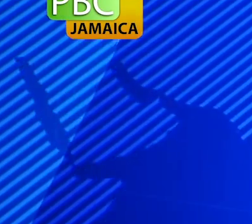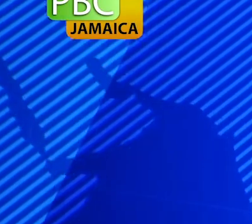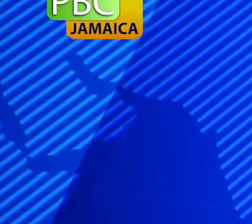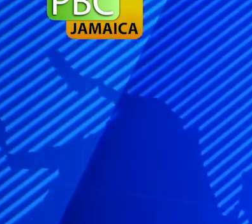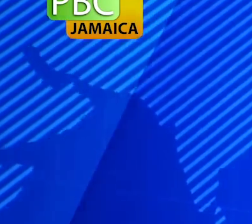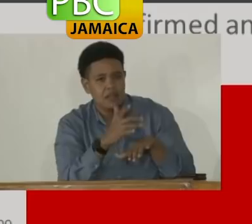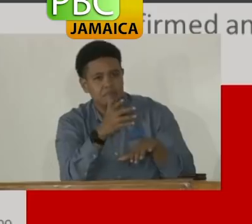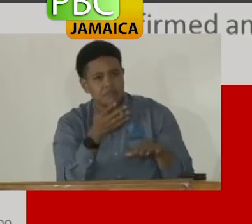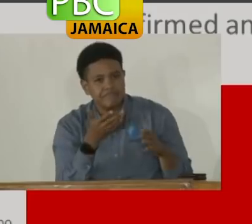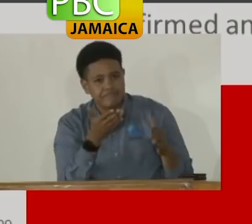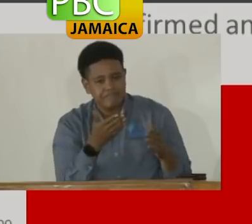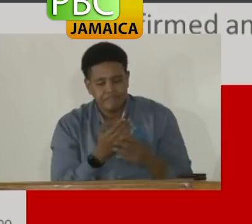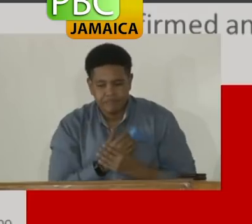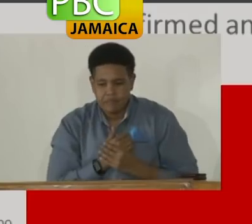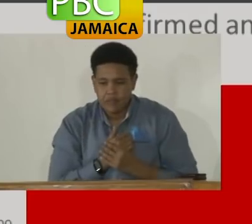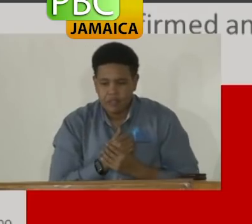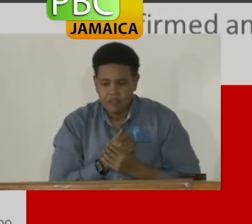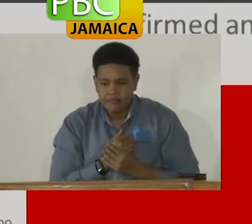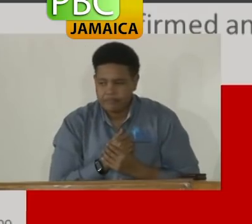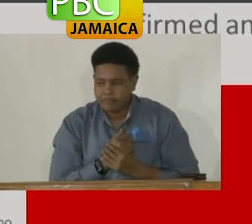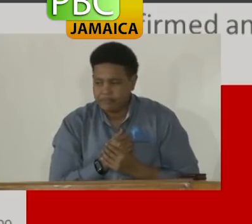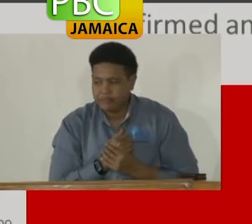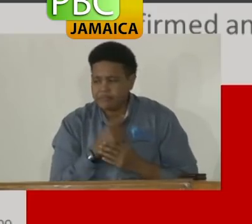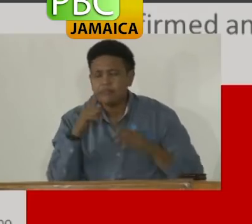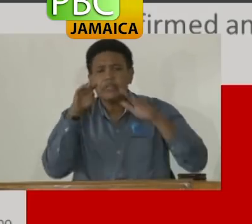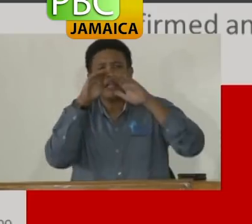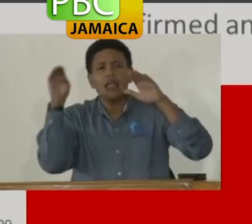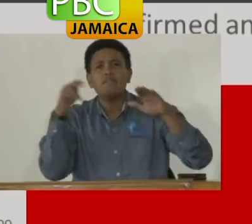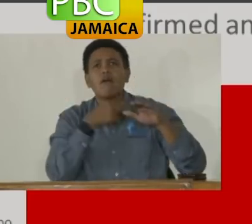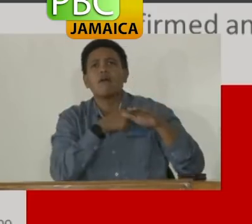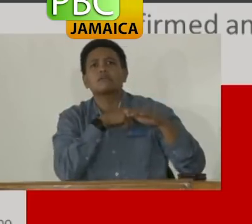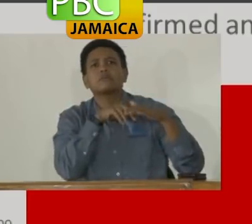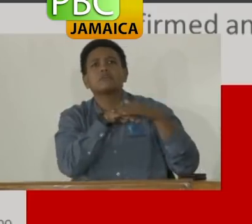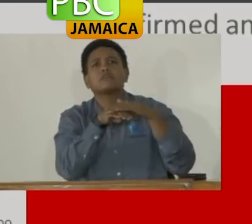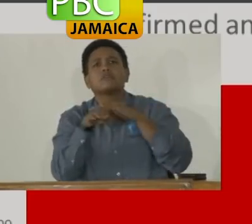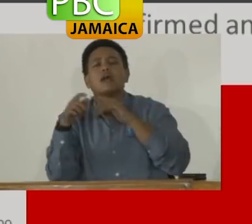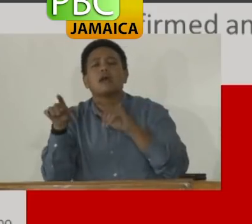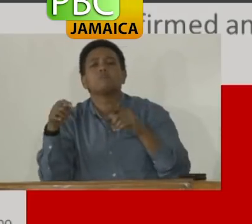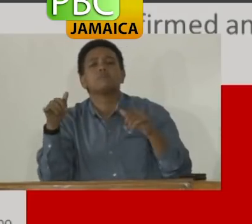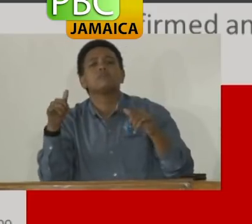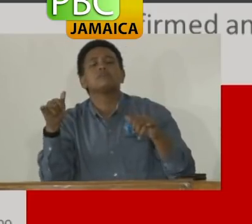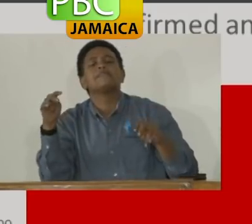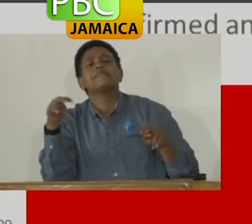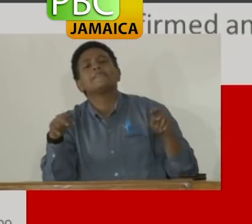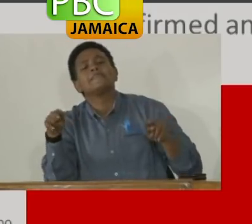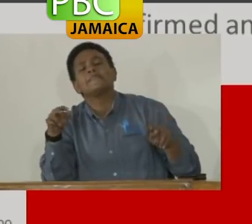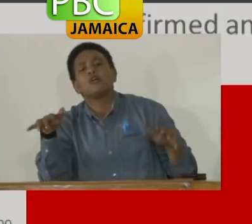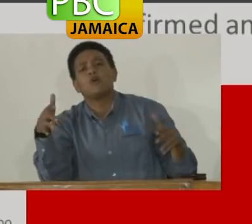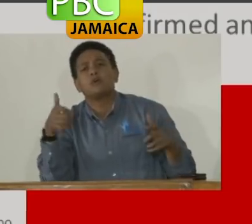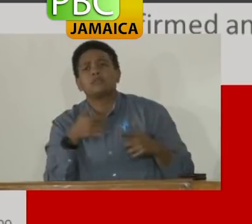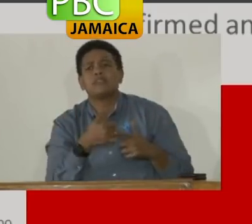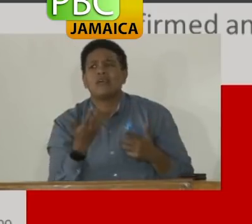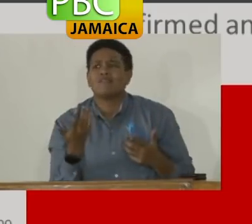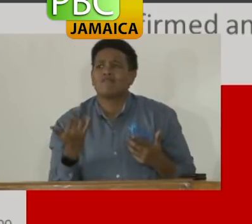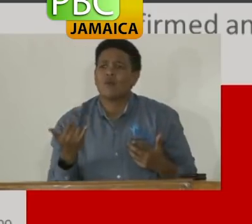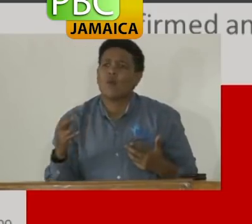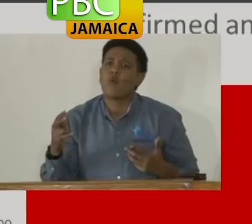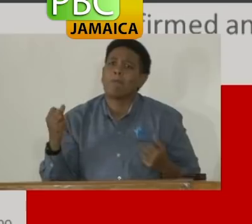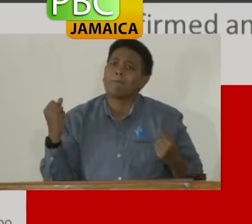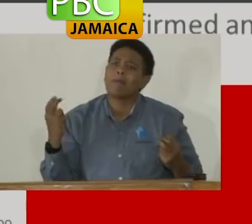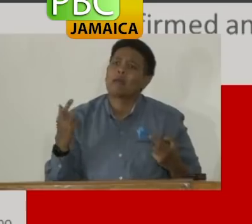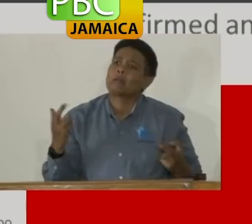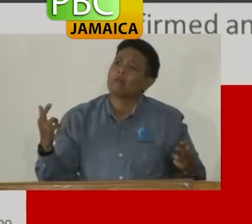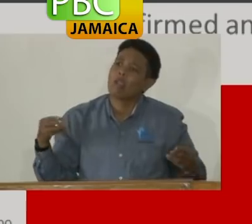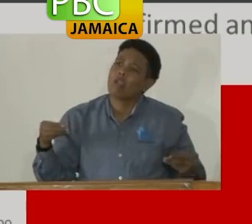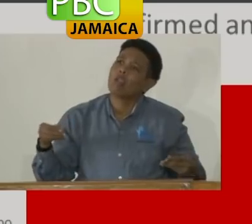Parliament this week. At this level of hospitalization, there continues to be an inordinate amount of